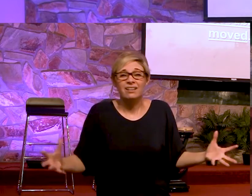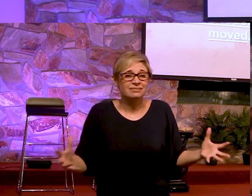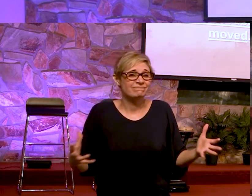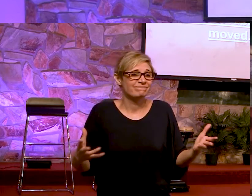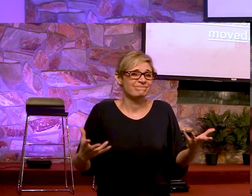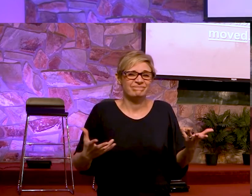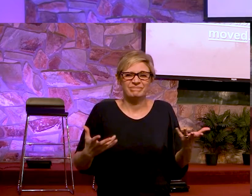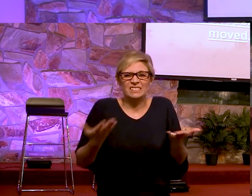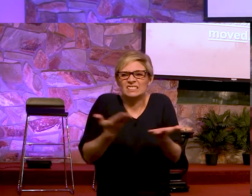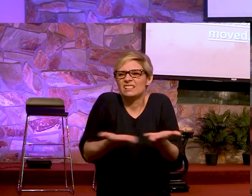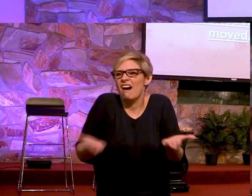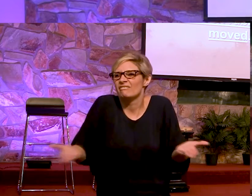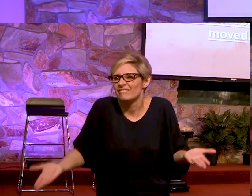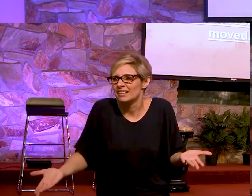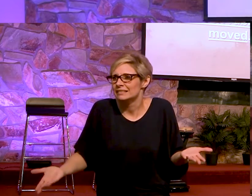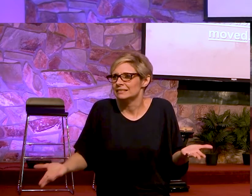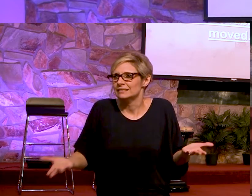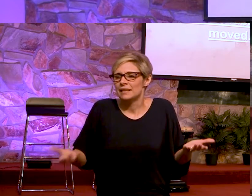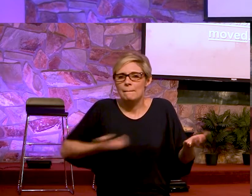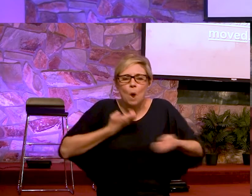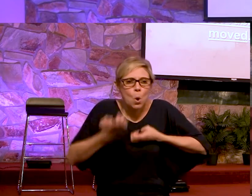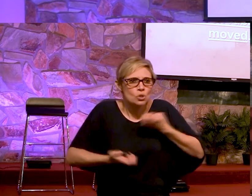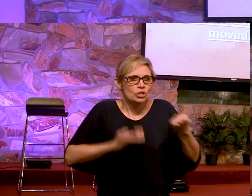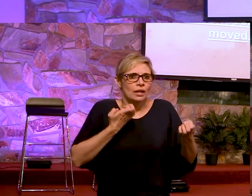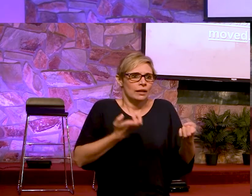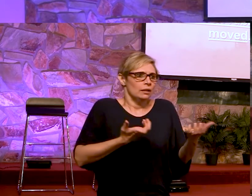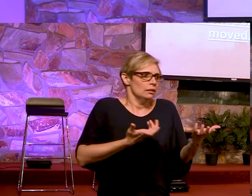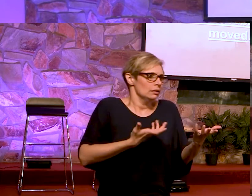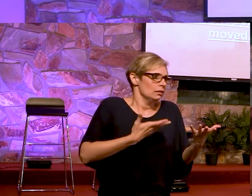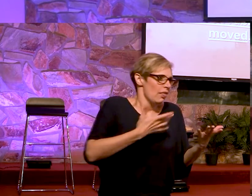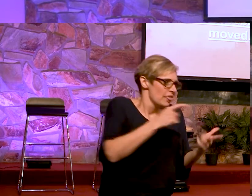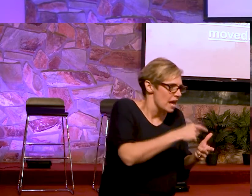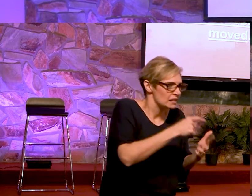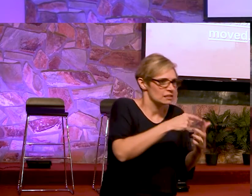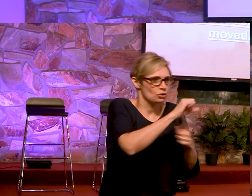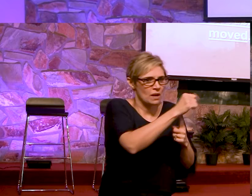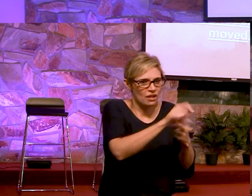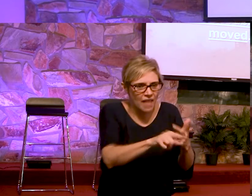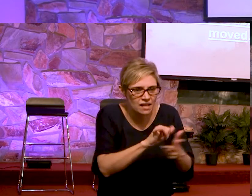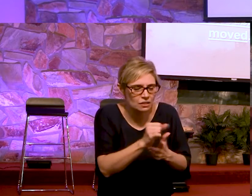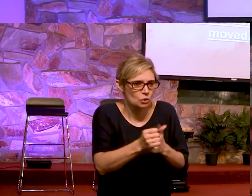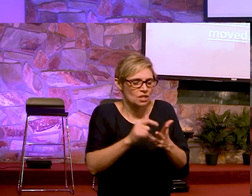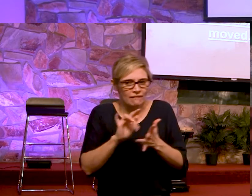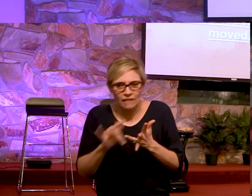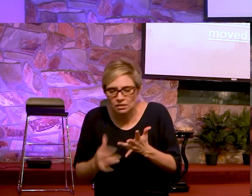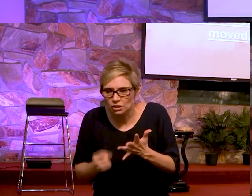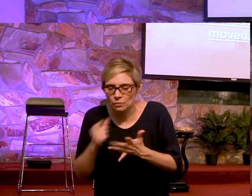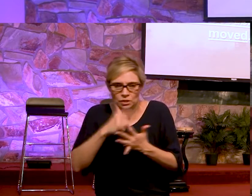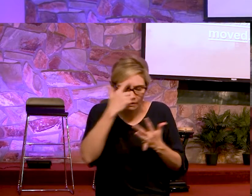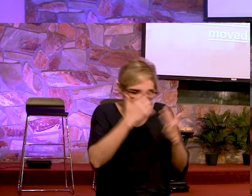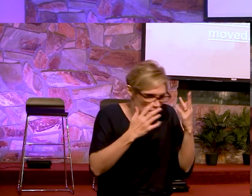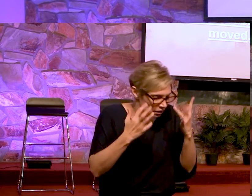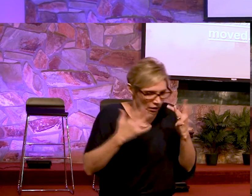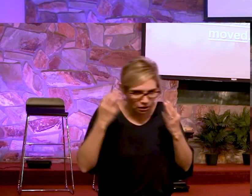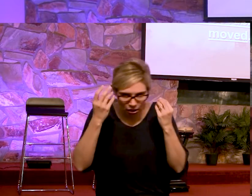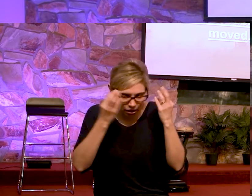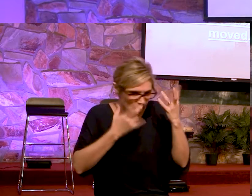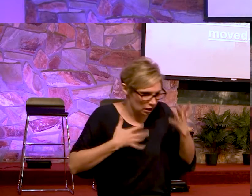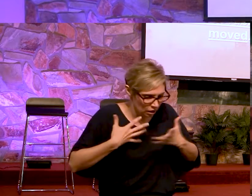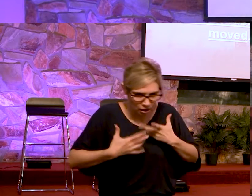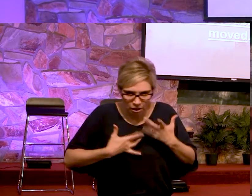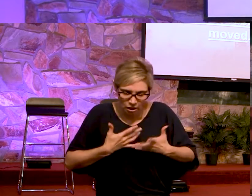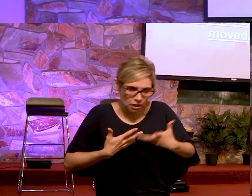a lot of garbage that's going on in your life. It has a way of causing us to be emotionally worn out.